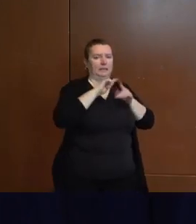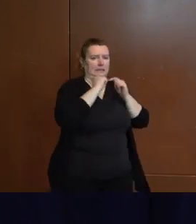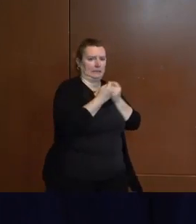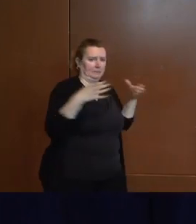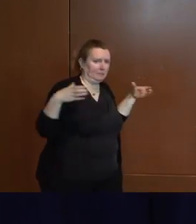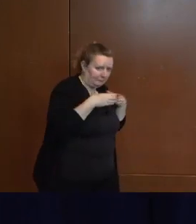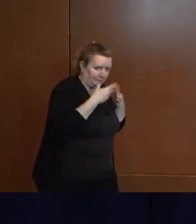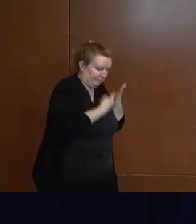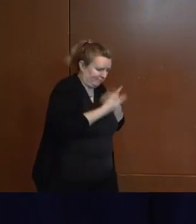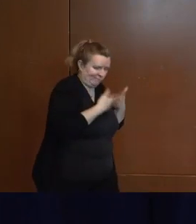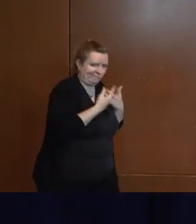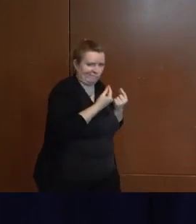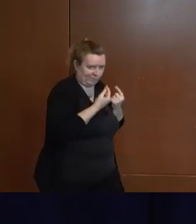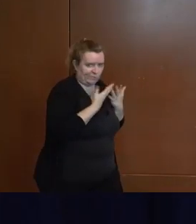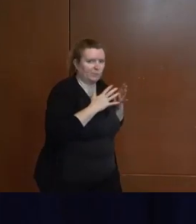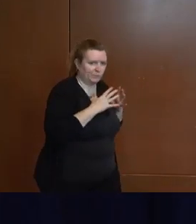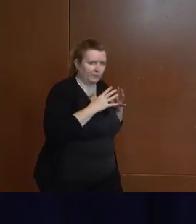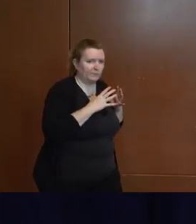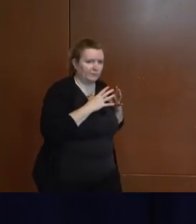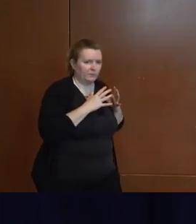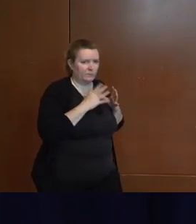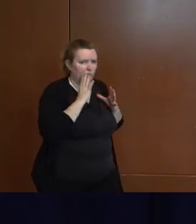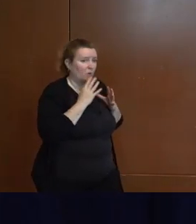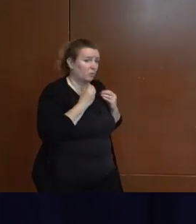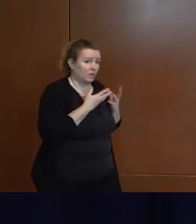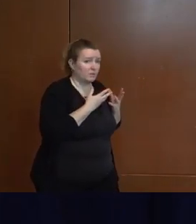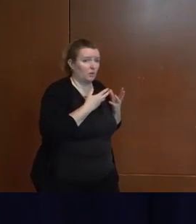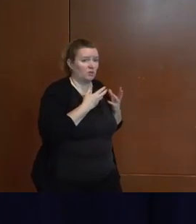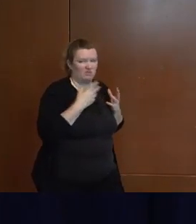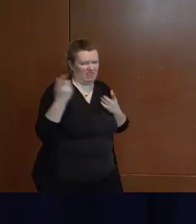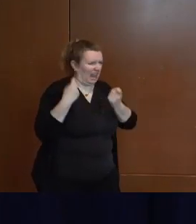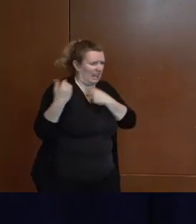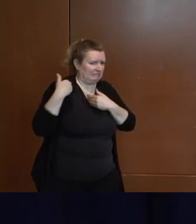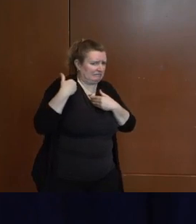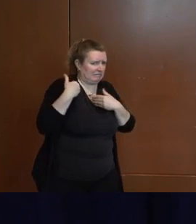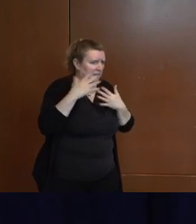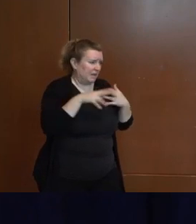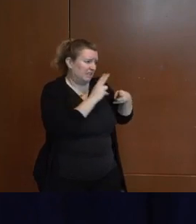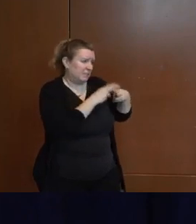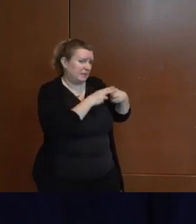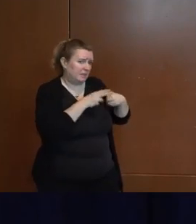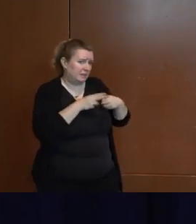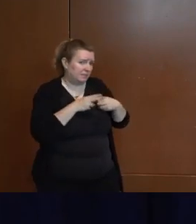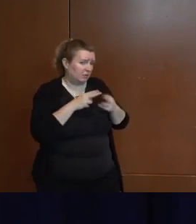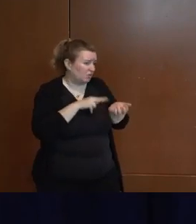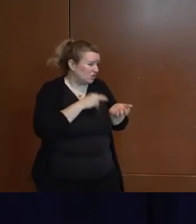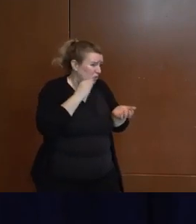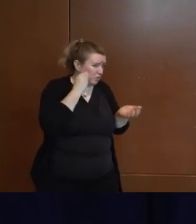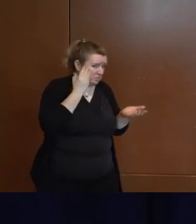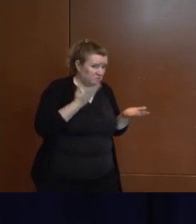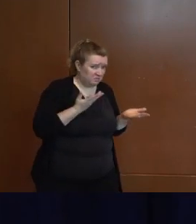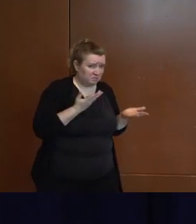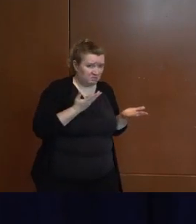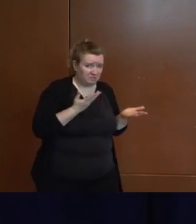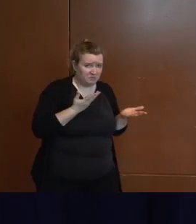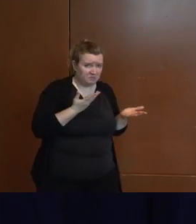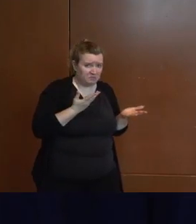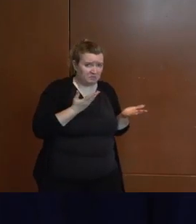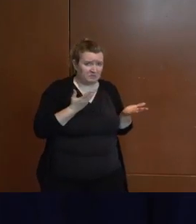are asking for the names. And we don't want to scare anyone because there are people that have nowhere else to go. These are their